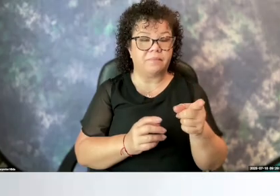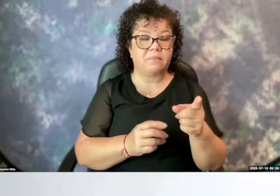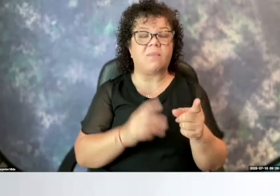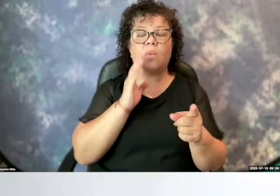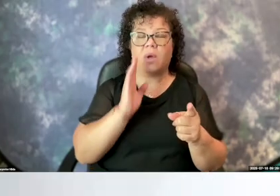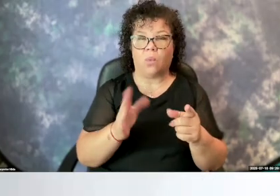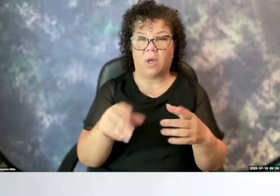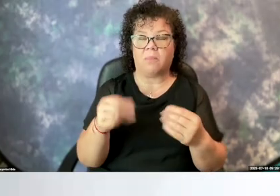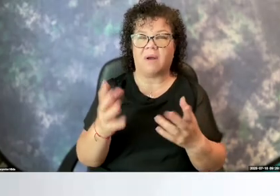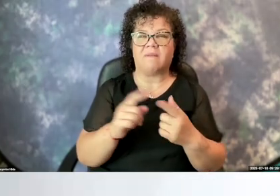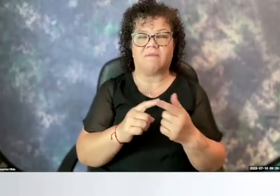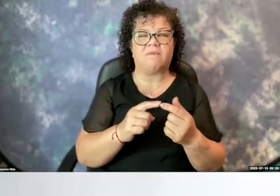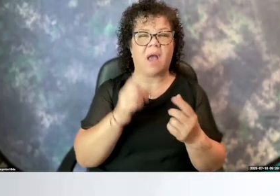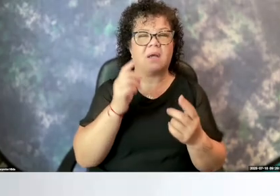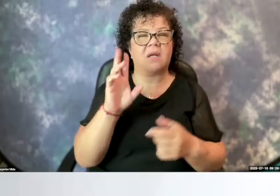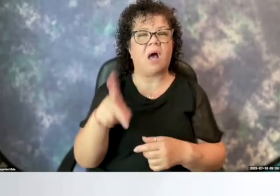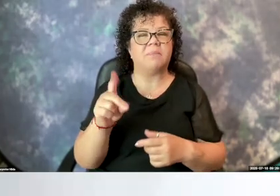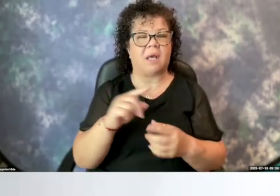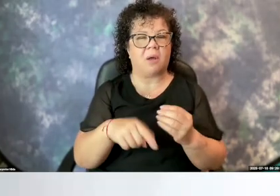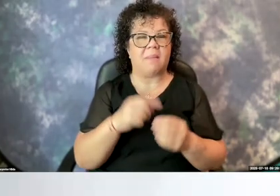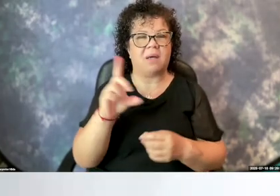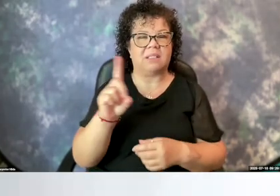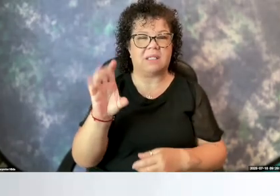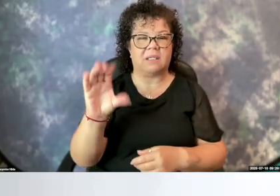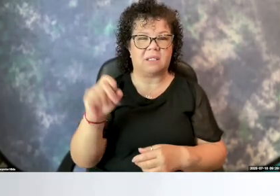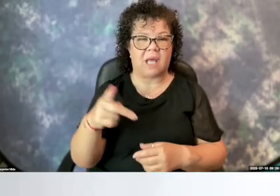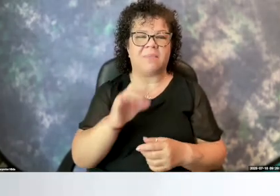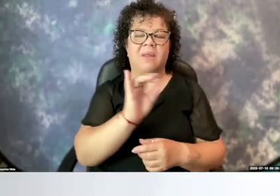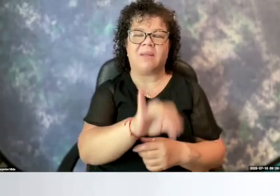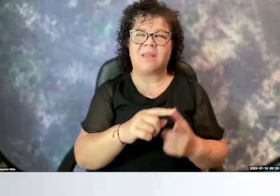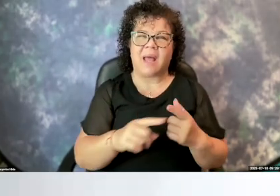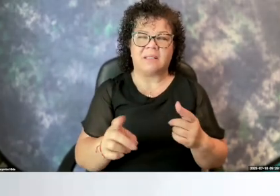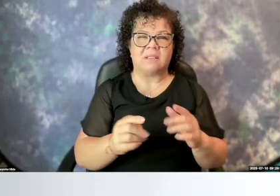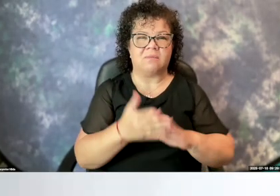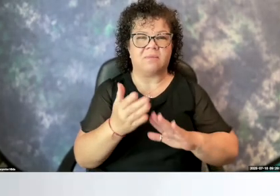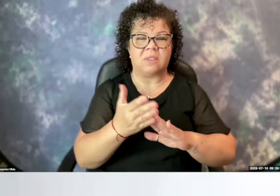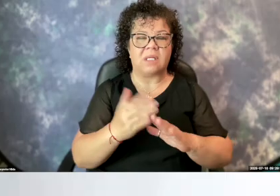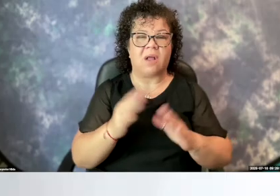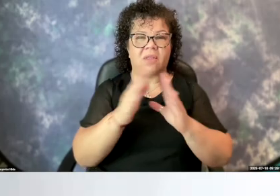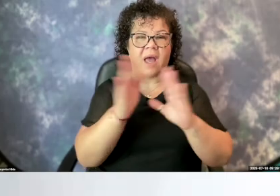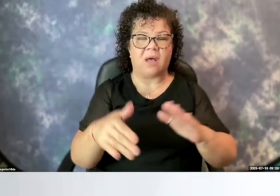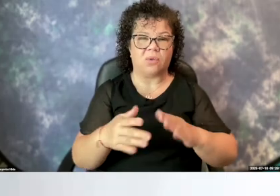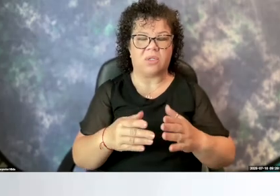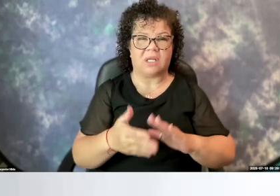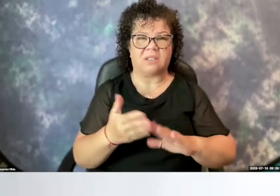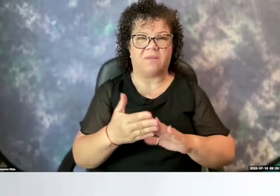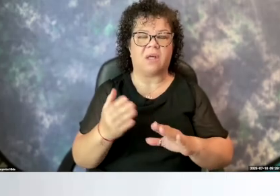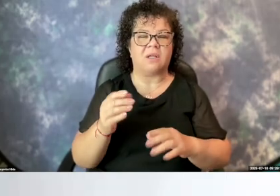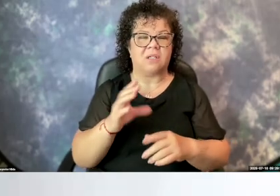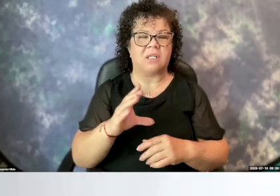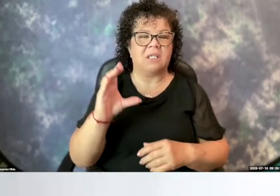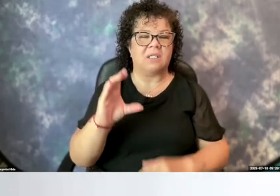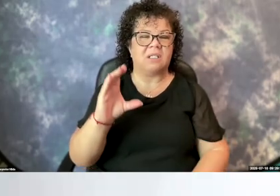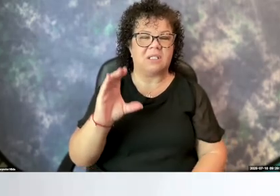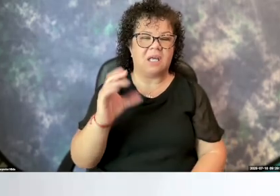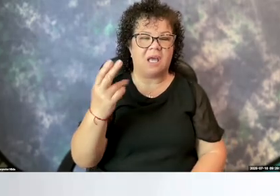Next slide, please. Thank you. And with that, we will provide a status update for DCAP. DCAP is administered by